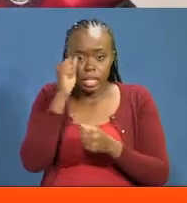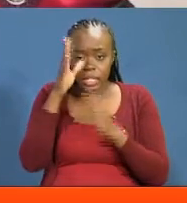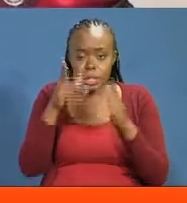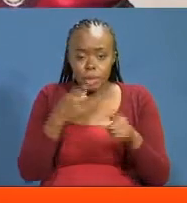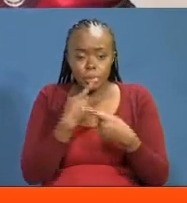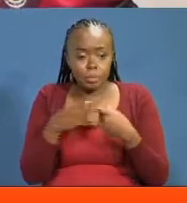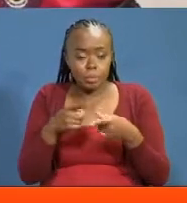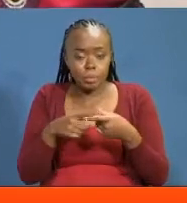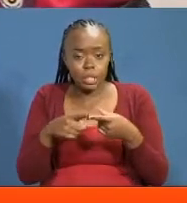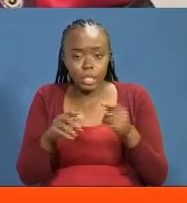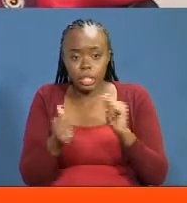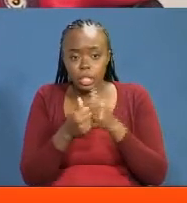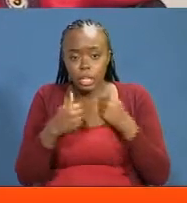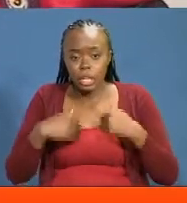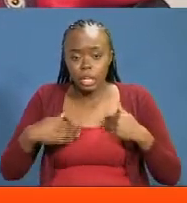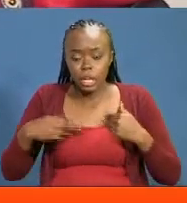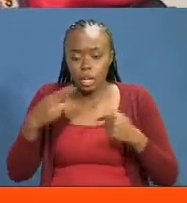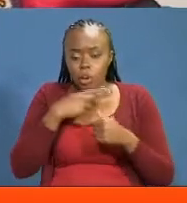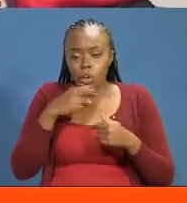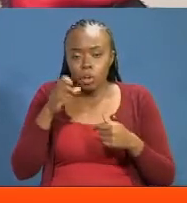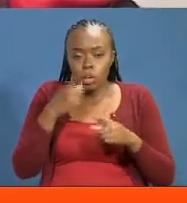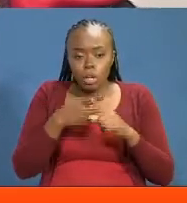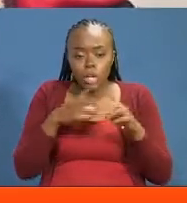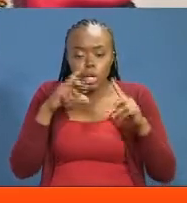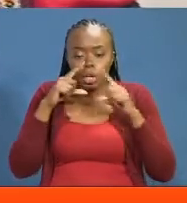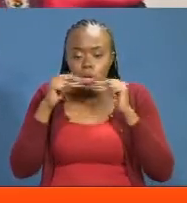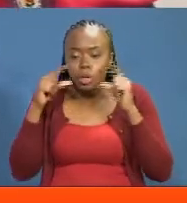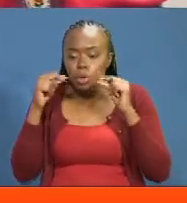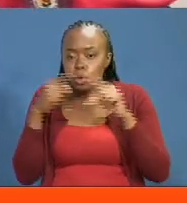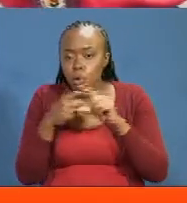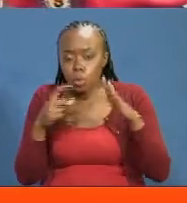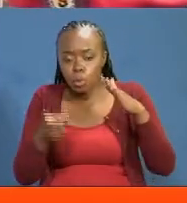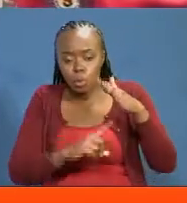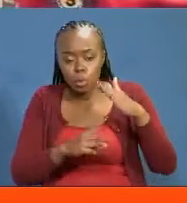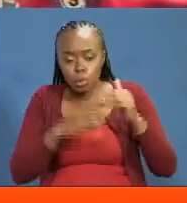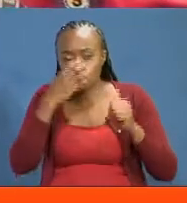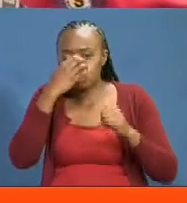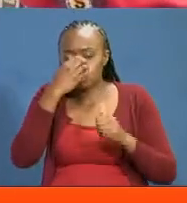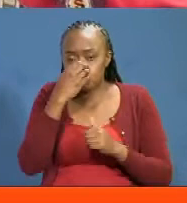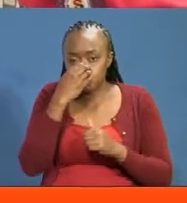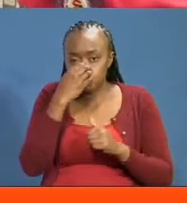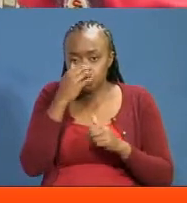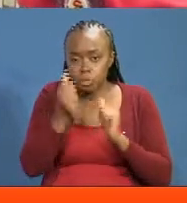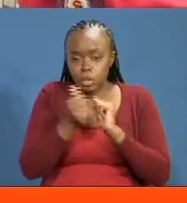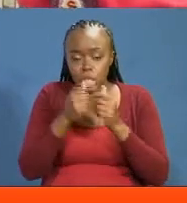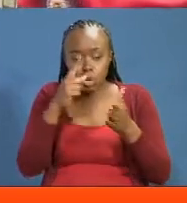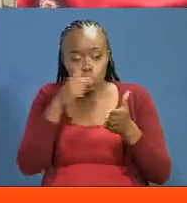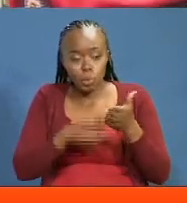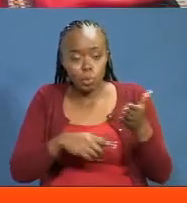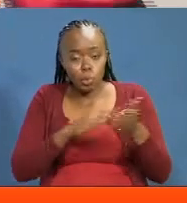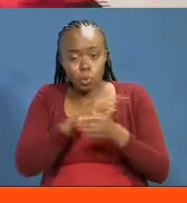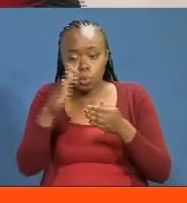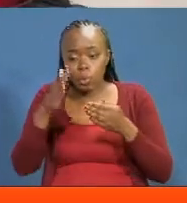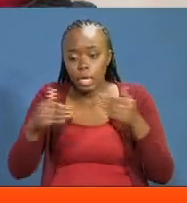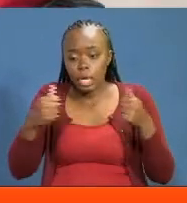But the Honorable Alice Wahome had a message from the Deputy President. And, you know, whatever has happened